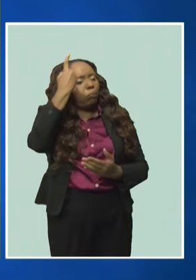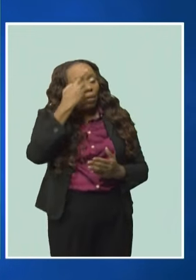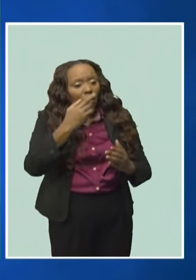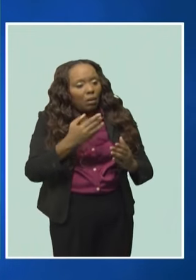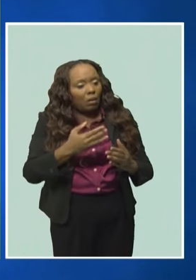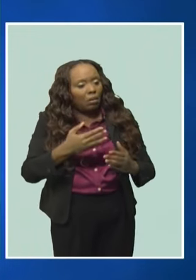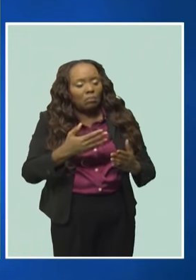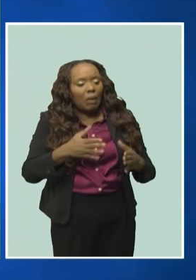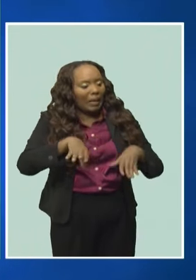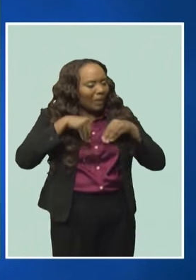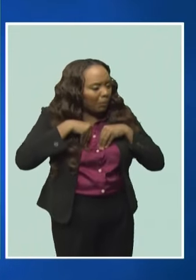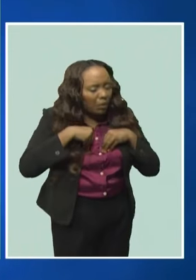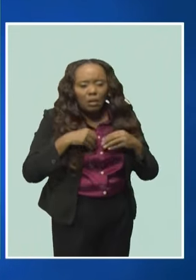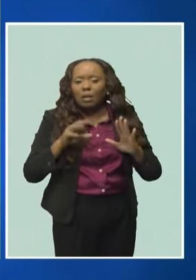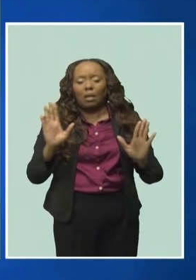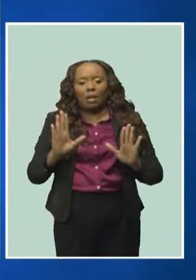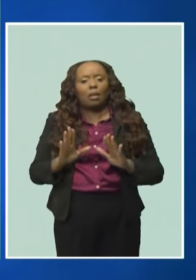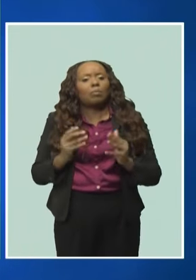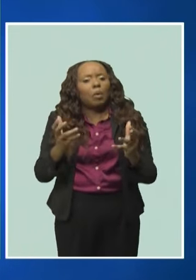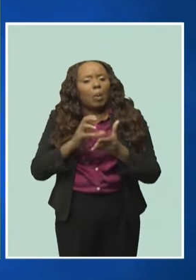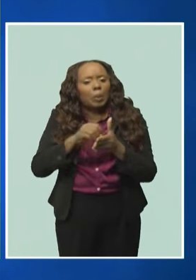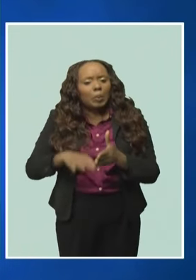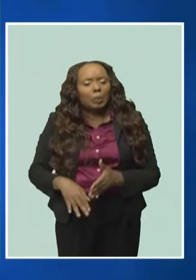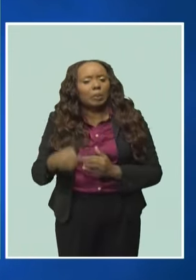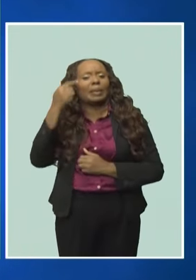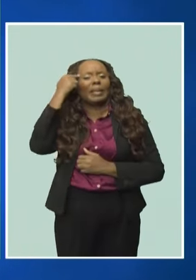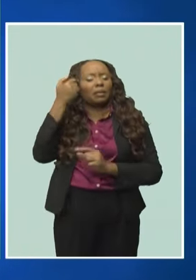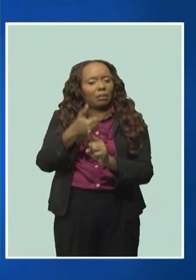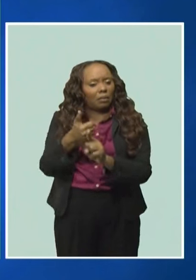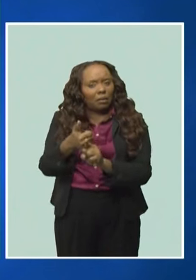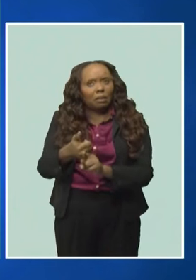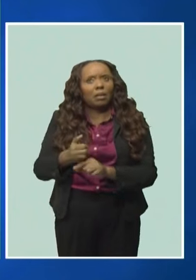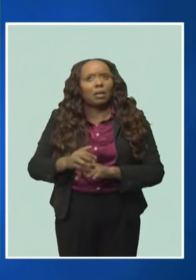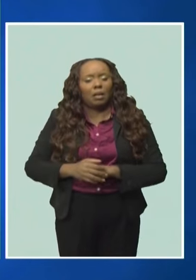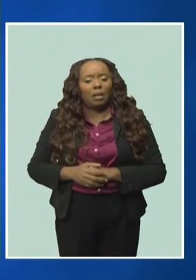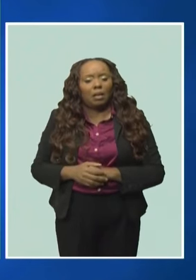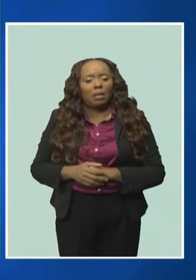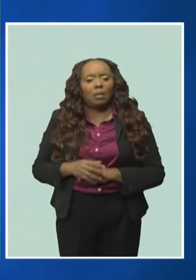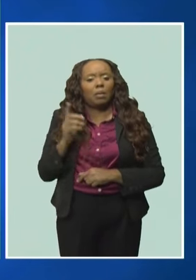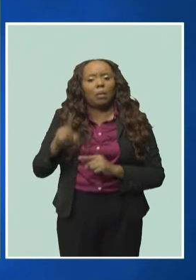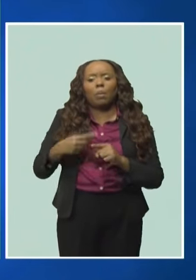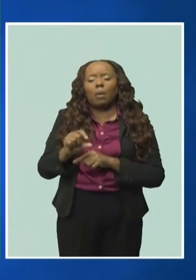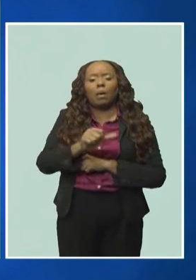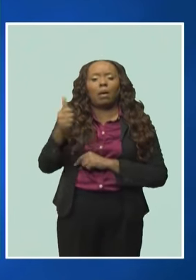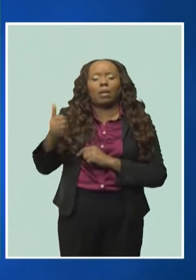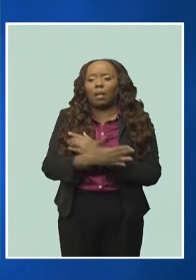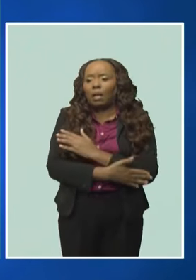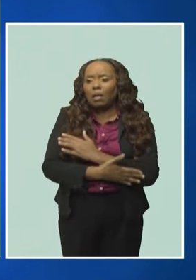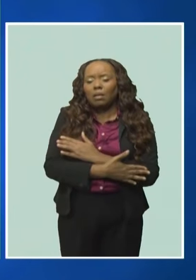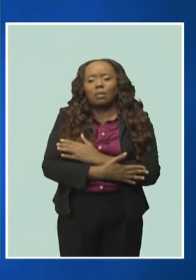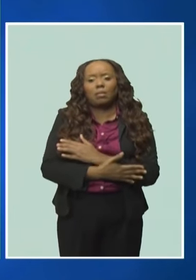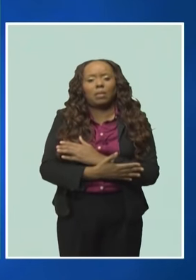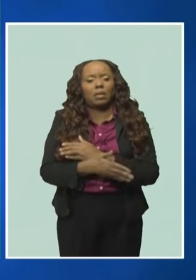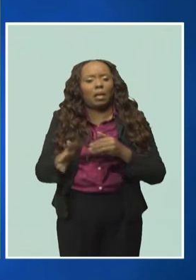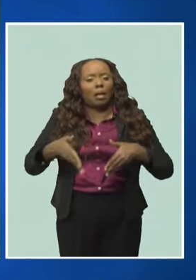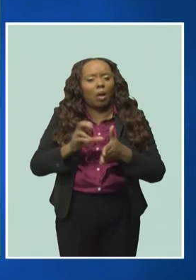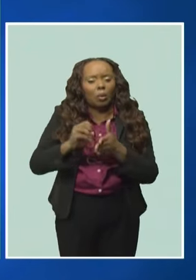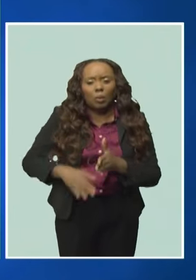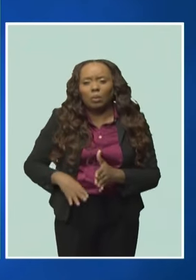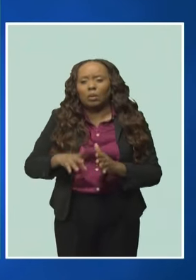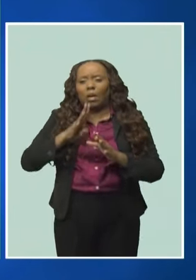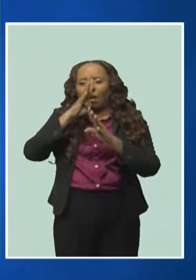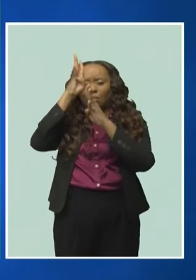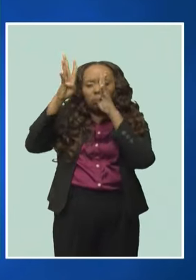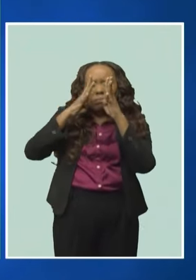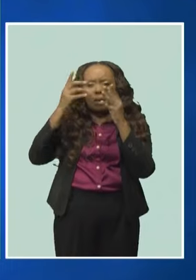find that in the jurisdictions that have faster adaptation of innovation or faster innovation, they play